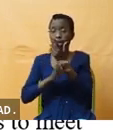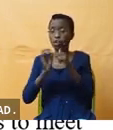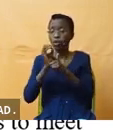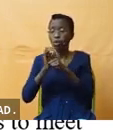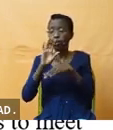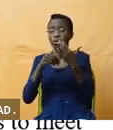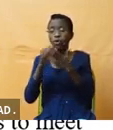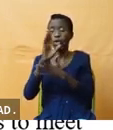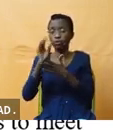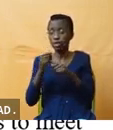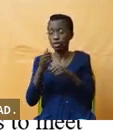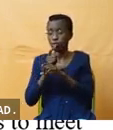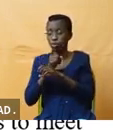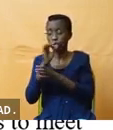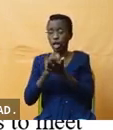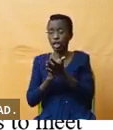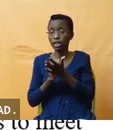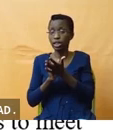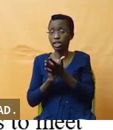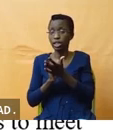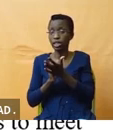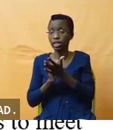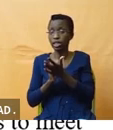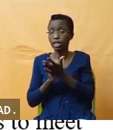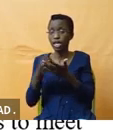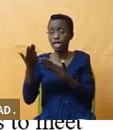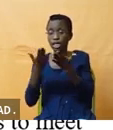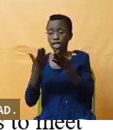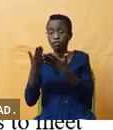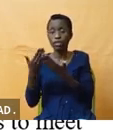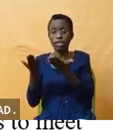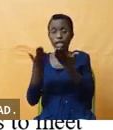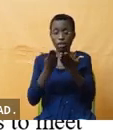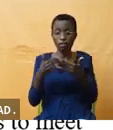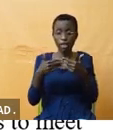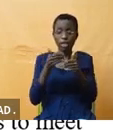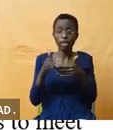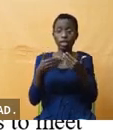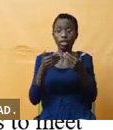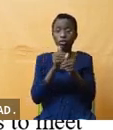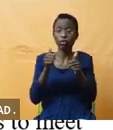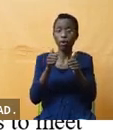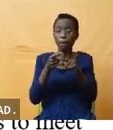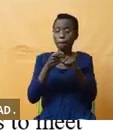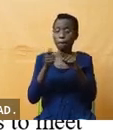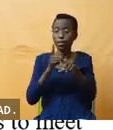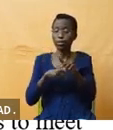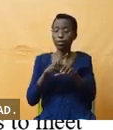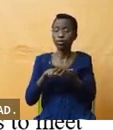is to ensure proper service delivery. But again, when you have these loopholes that,